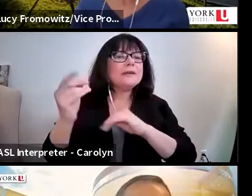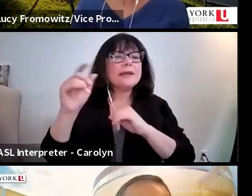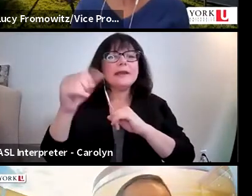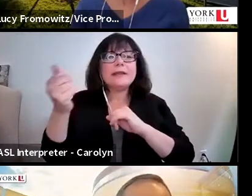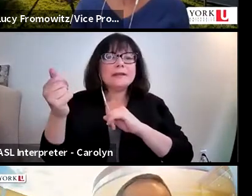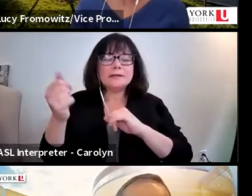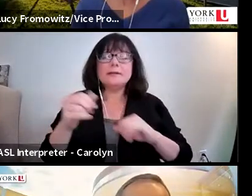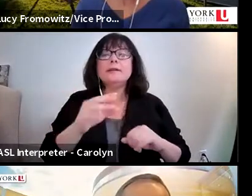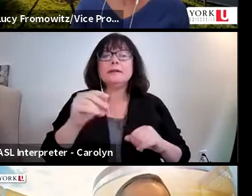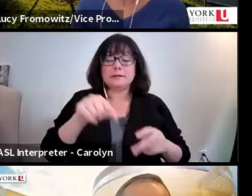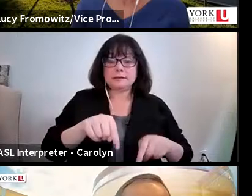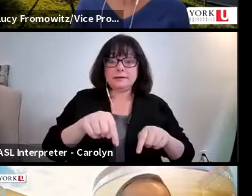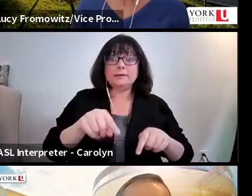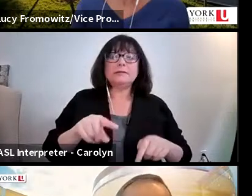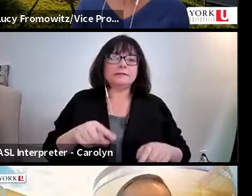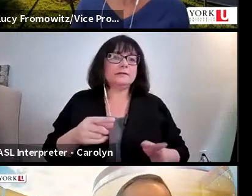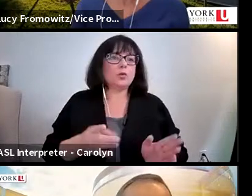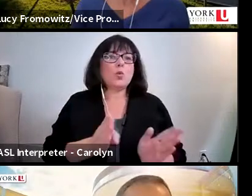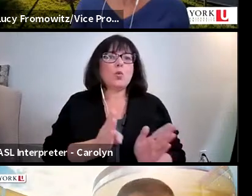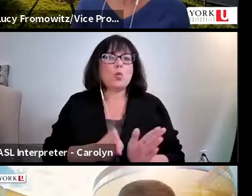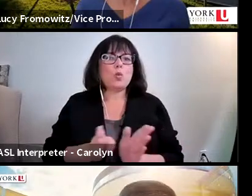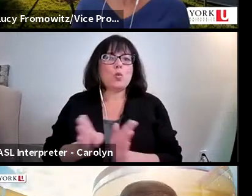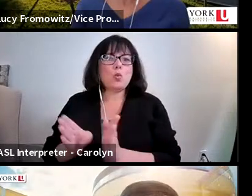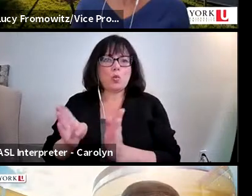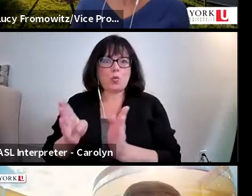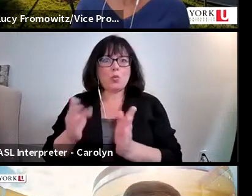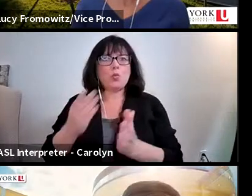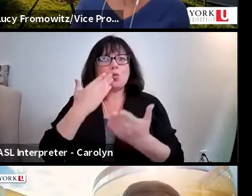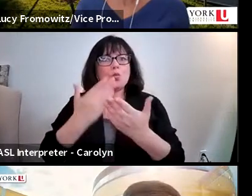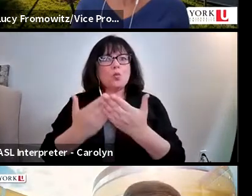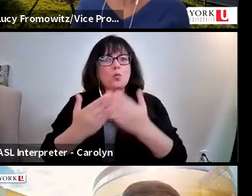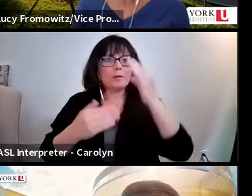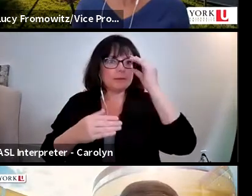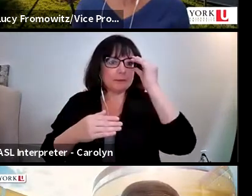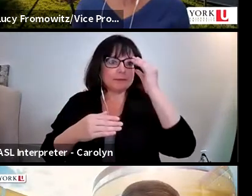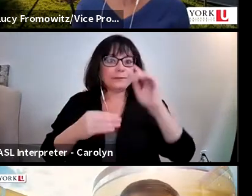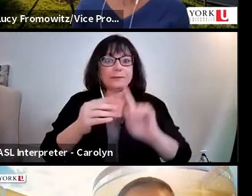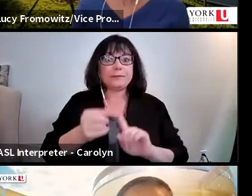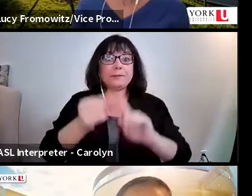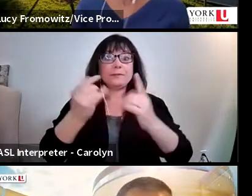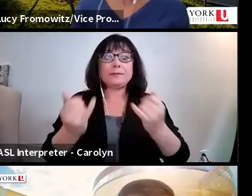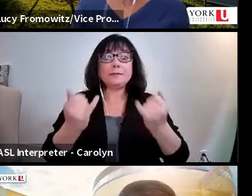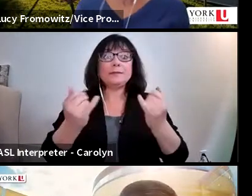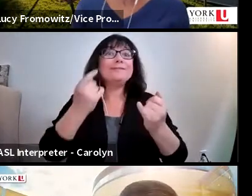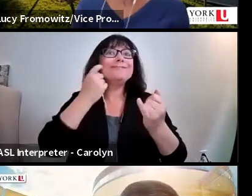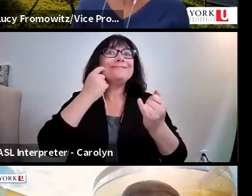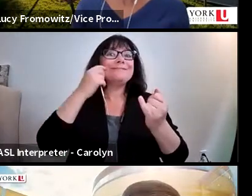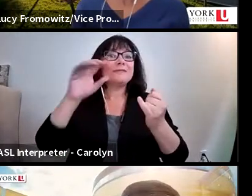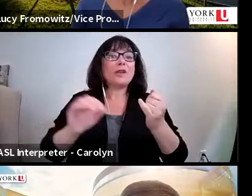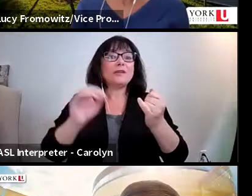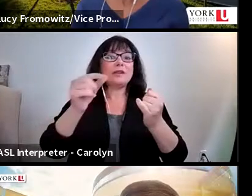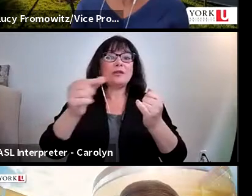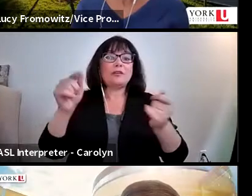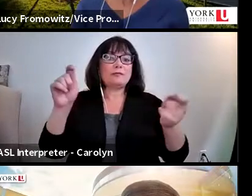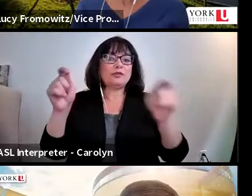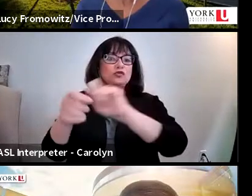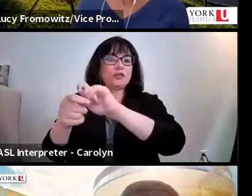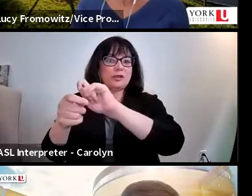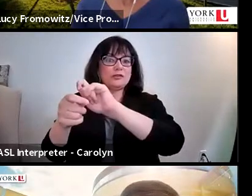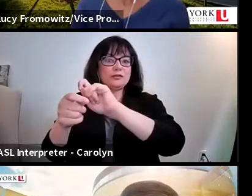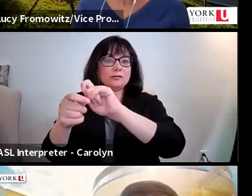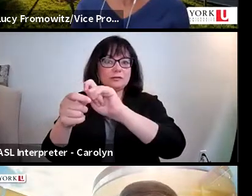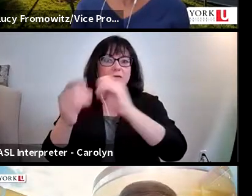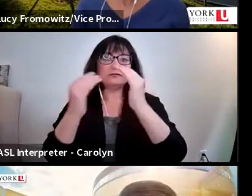organized, especially given the more recent rules that have come in terms of the maximum numbers that can actually get